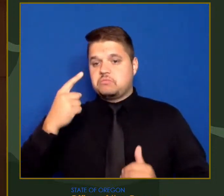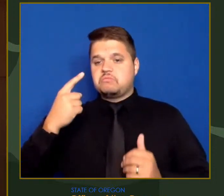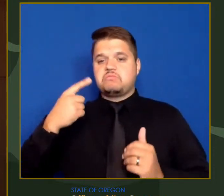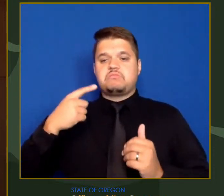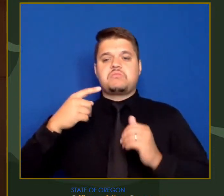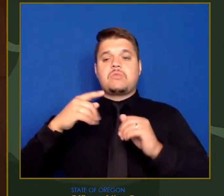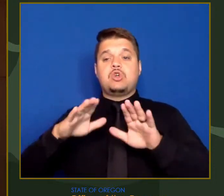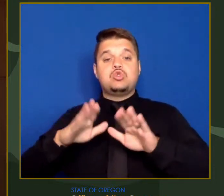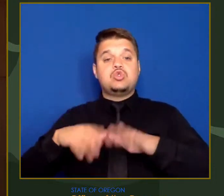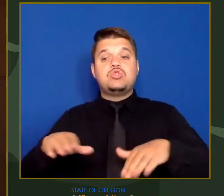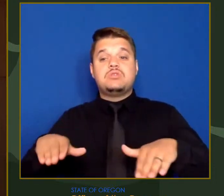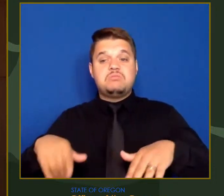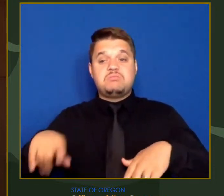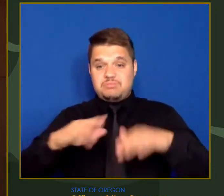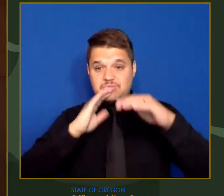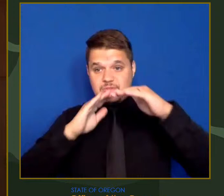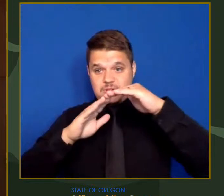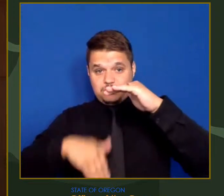the vaccine.